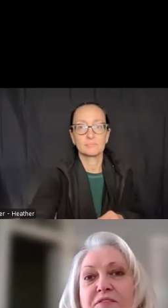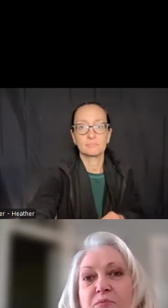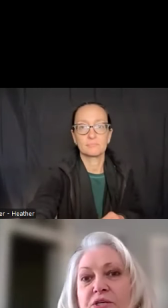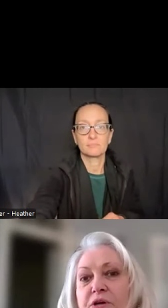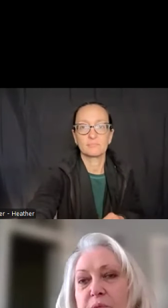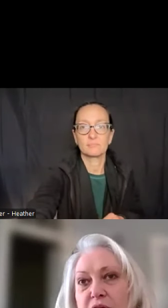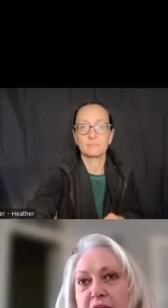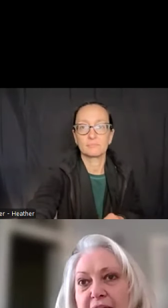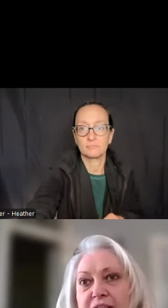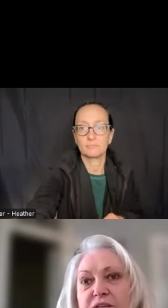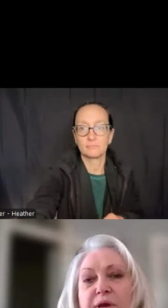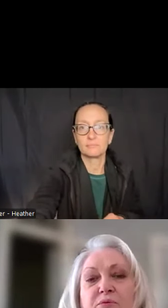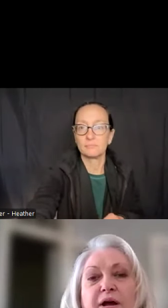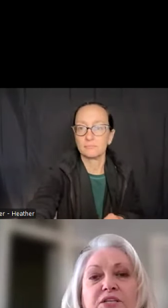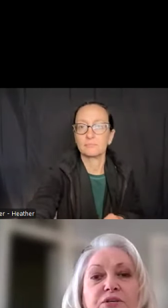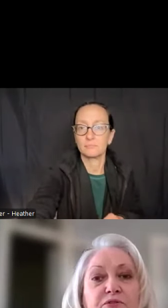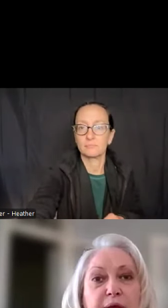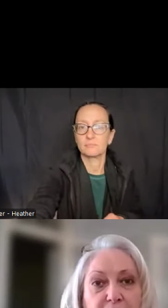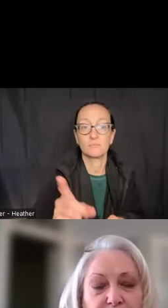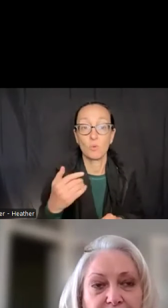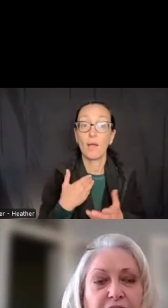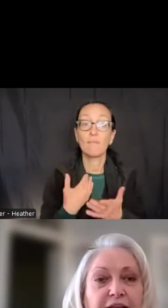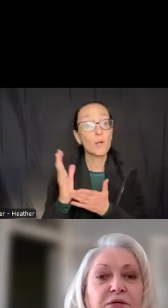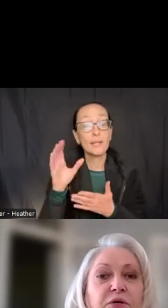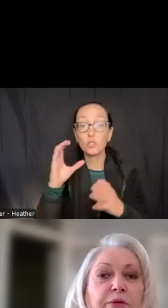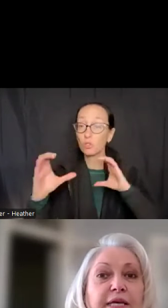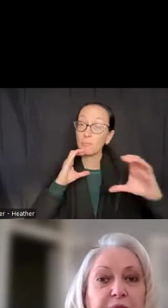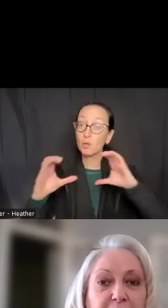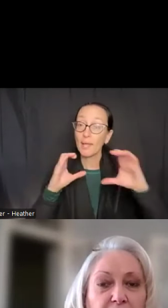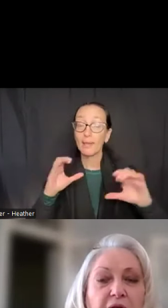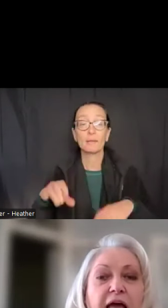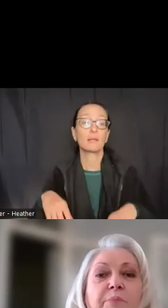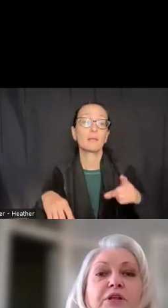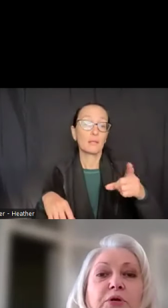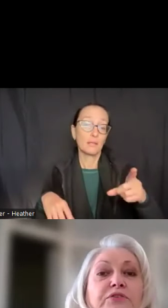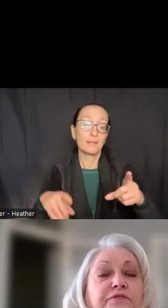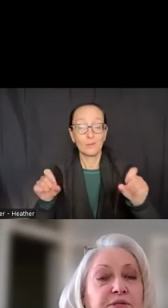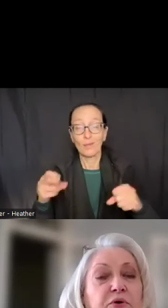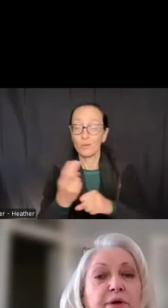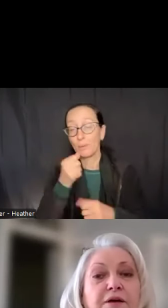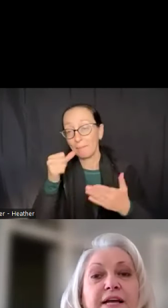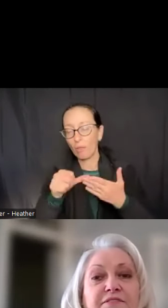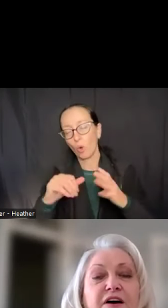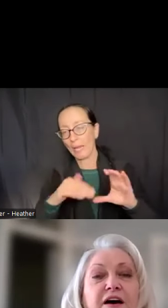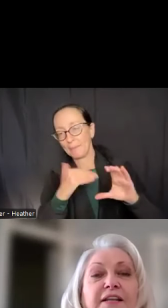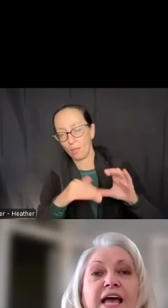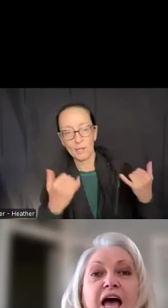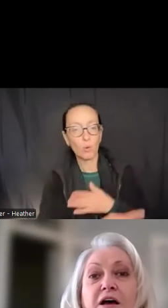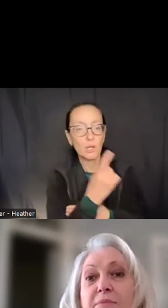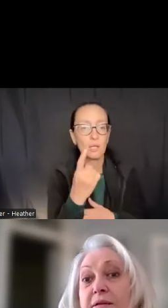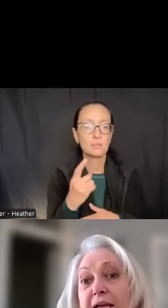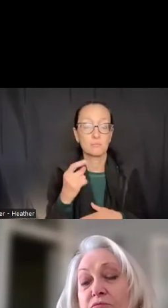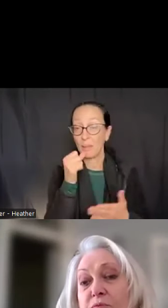You always have the right to communicate, so you have the right to use mail. Nowadays, it could be email, but if you use physical mail, that's